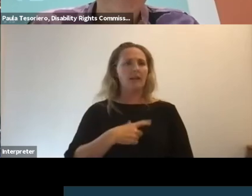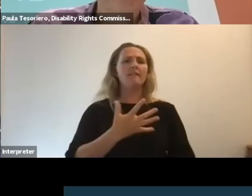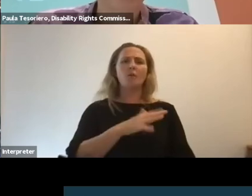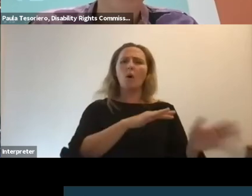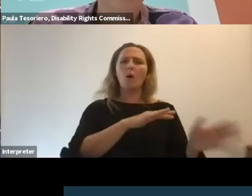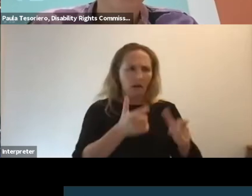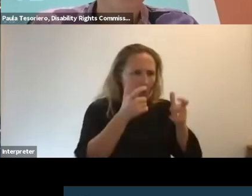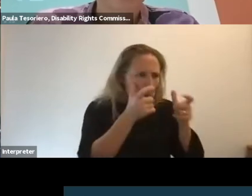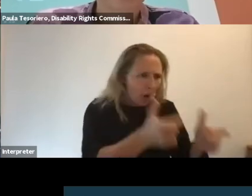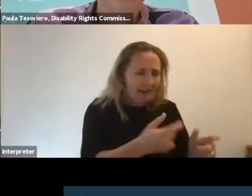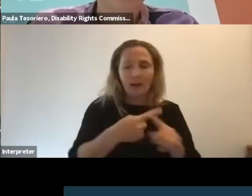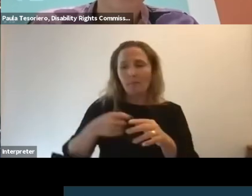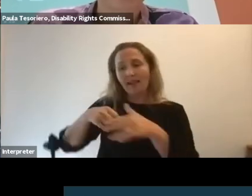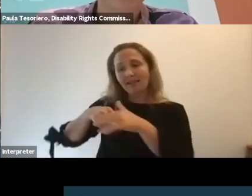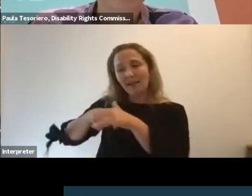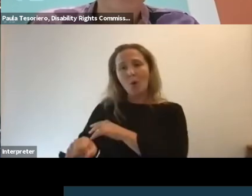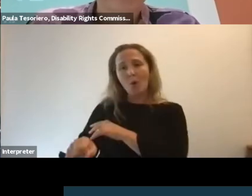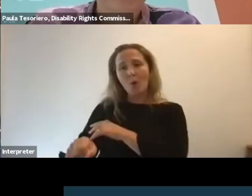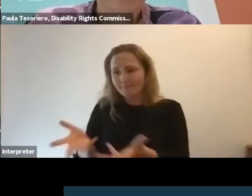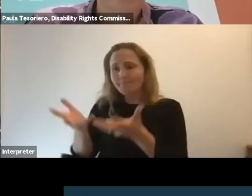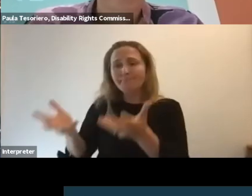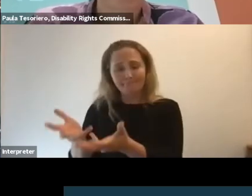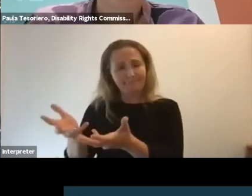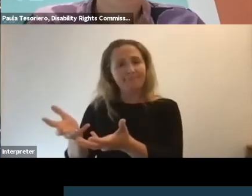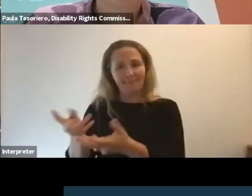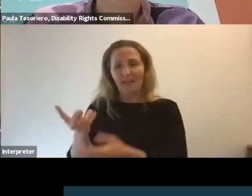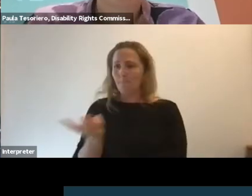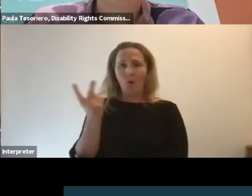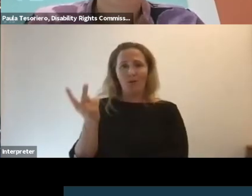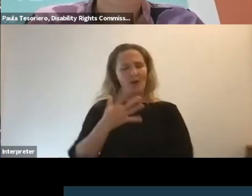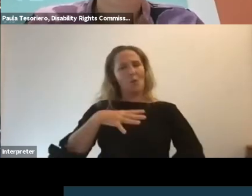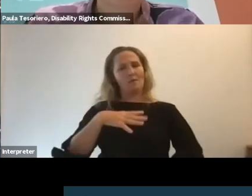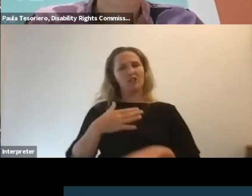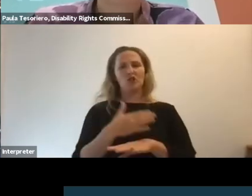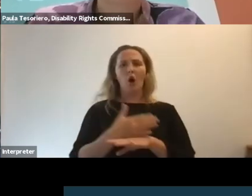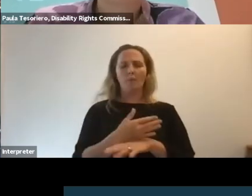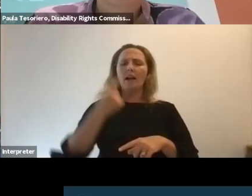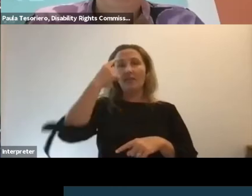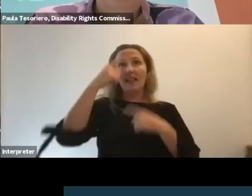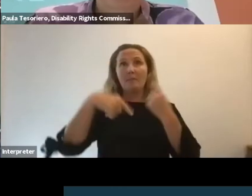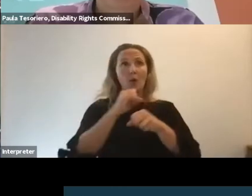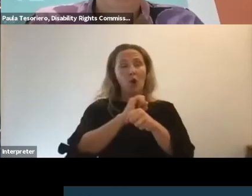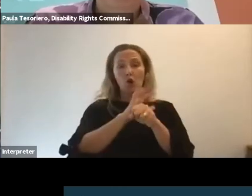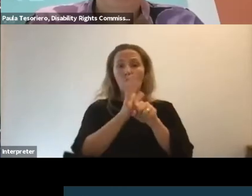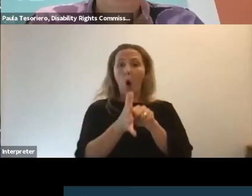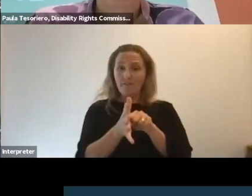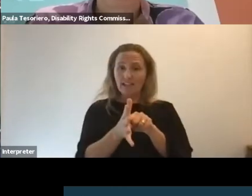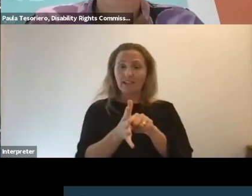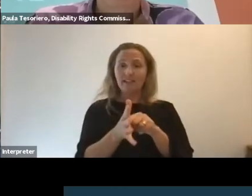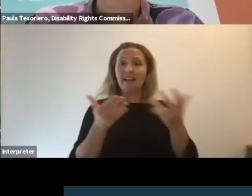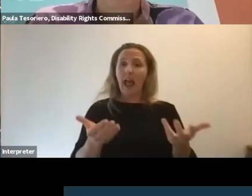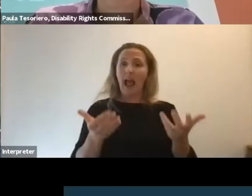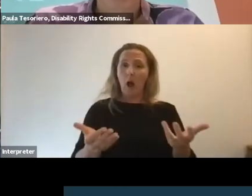all of the economic and social and well-being challenges that it has brought right across